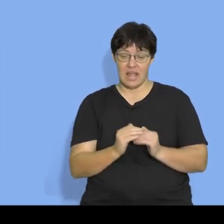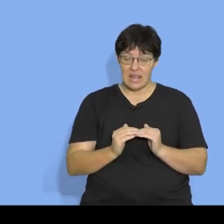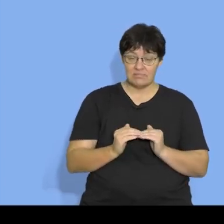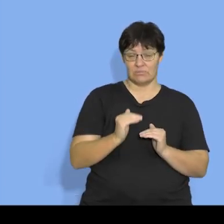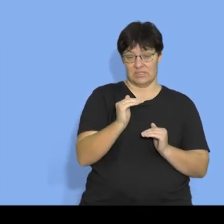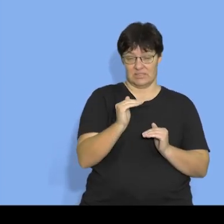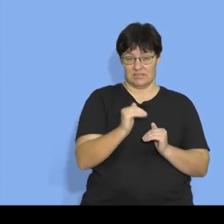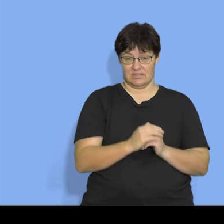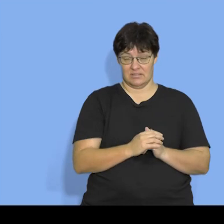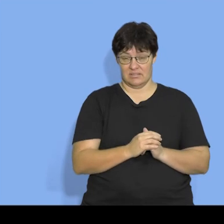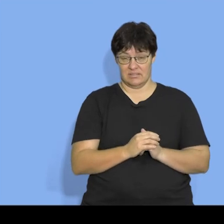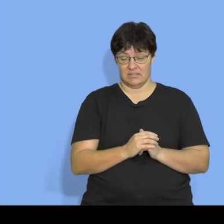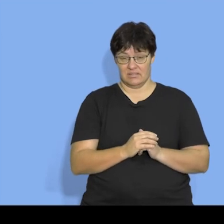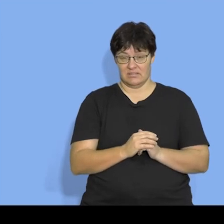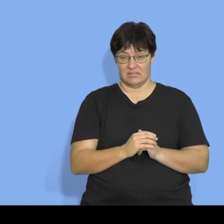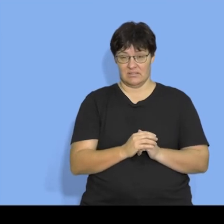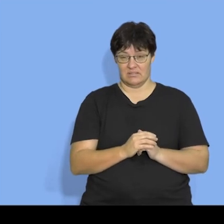increased